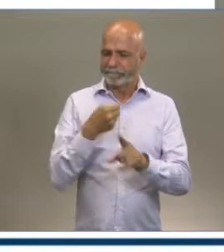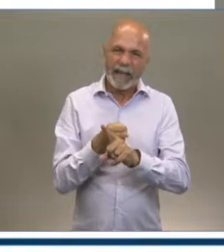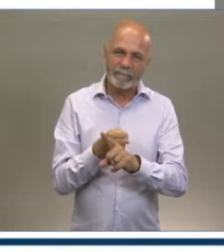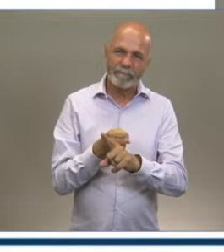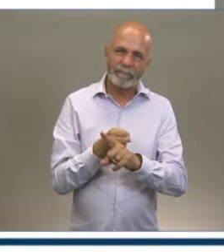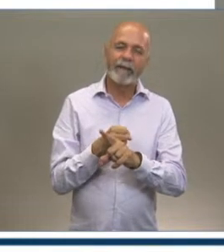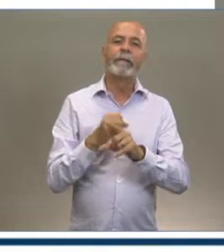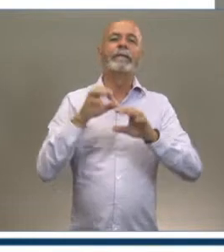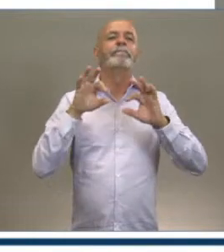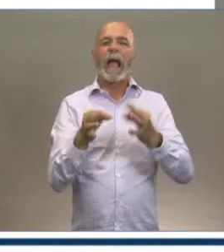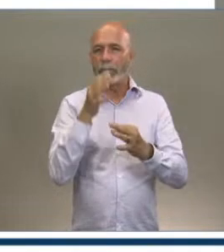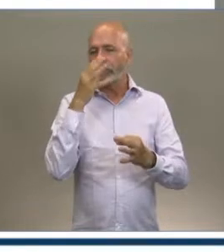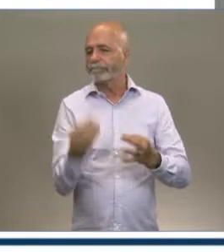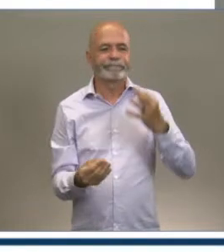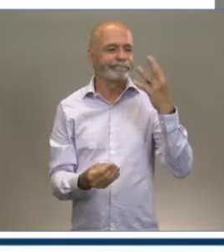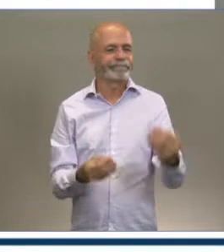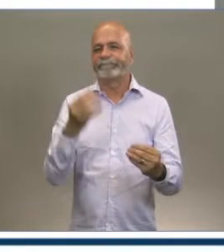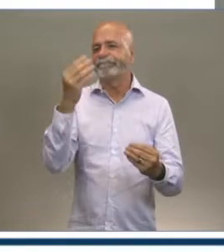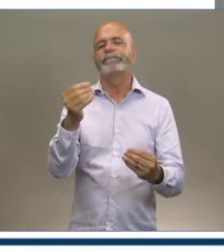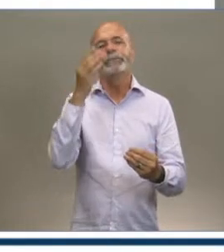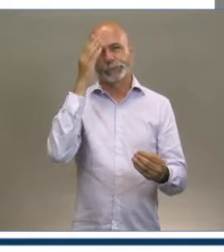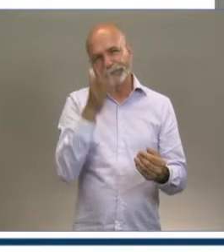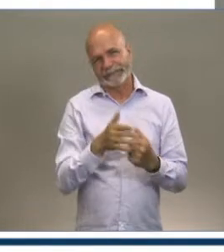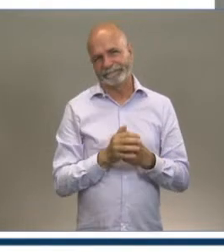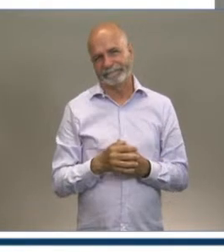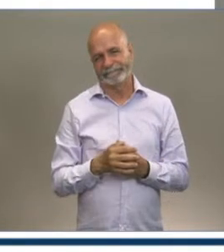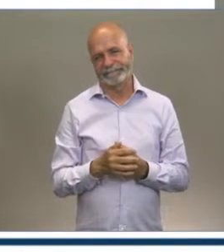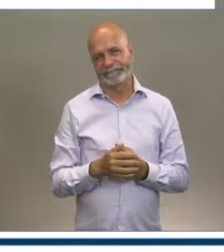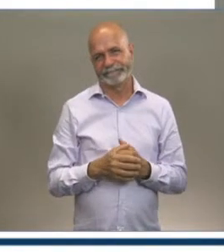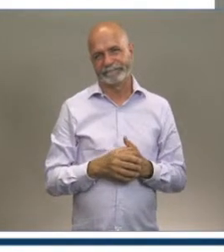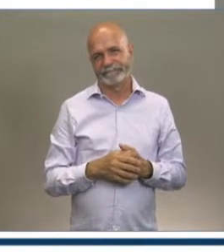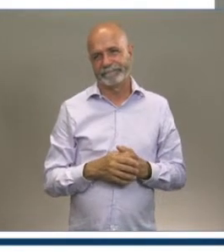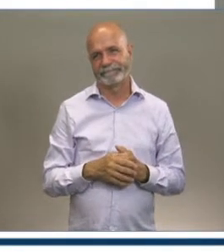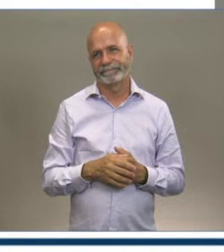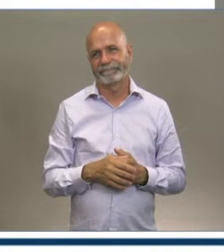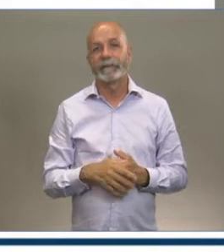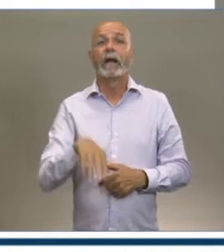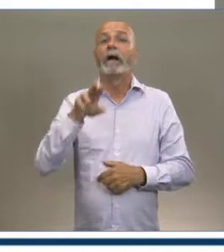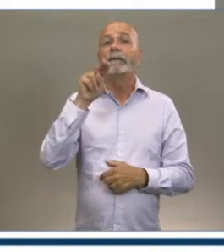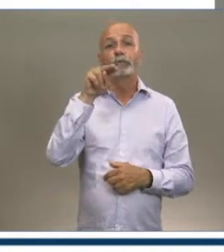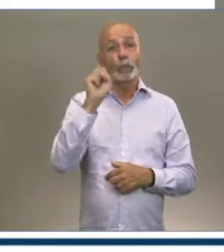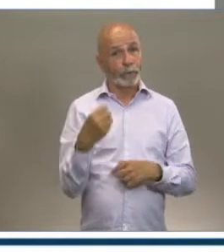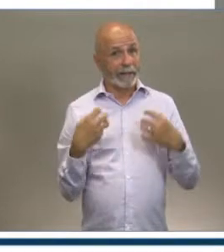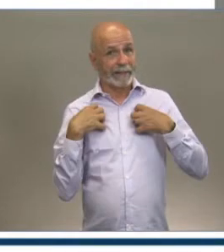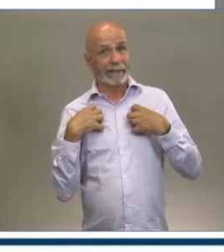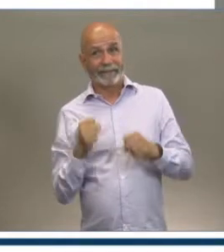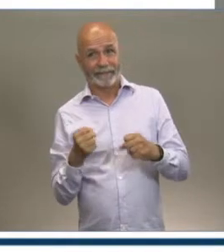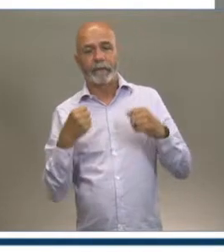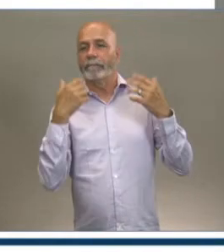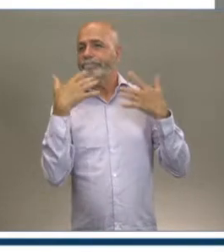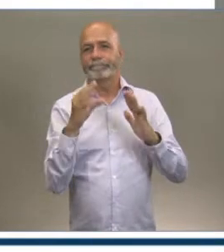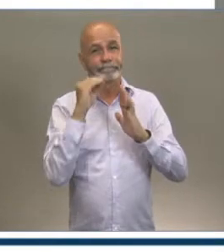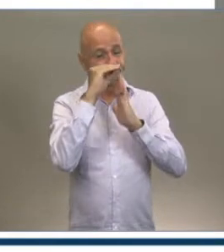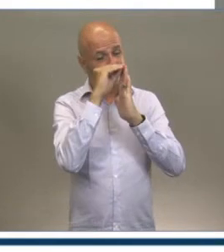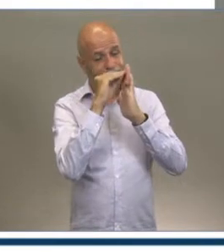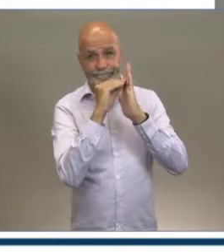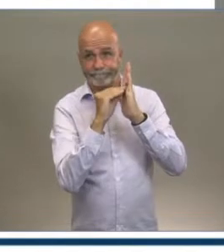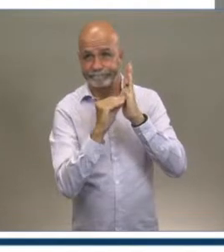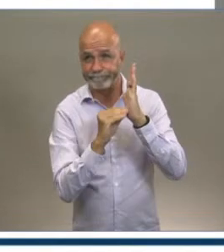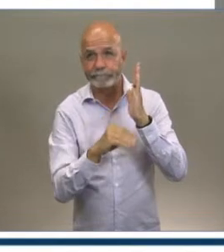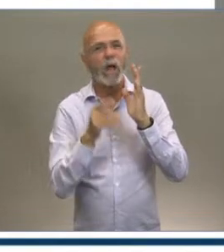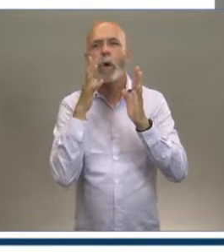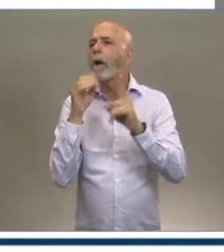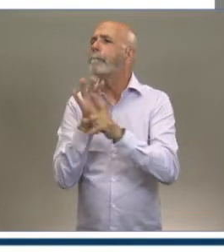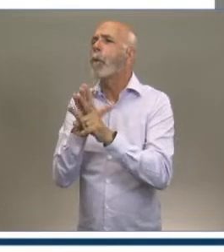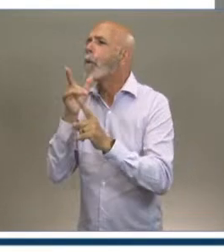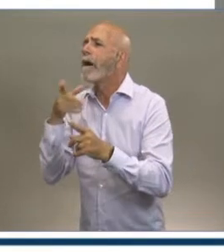families. Nova Scotia Health has started sending exposure notices again. People may have seen those.